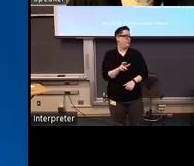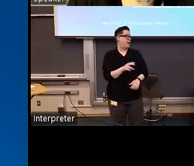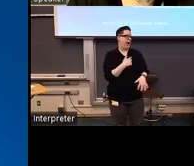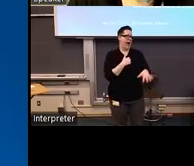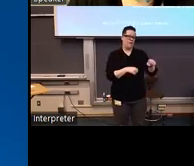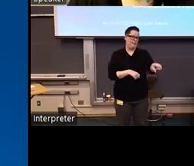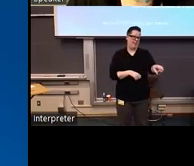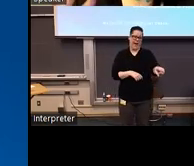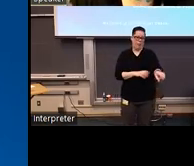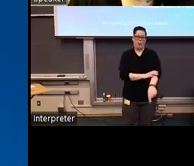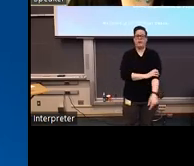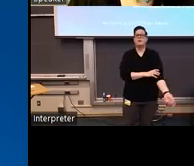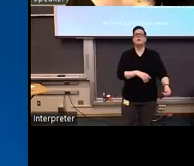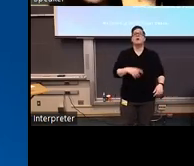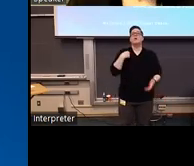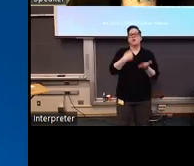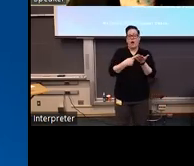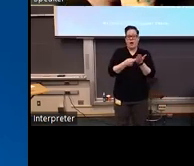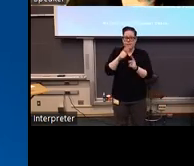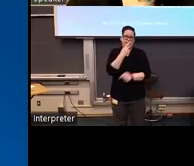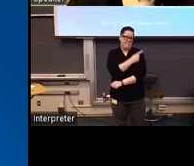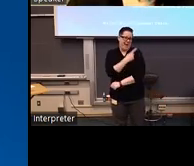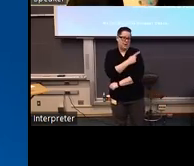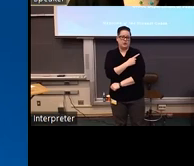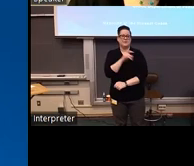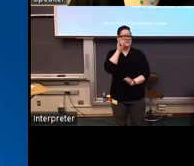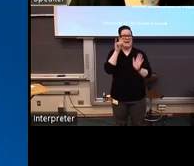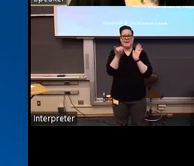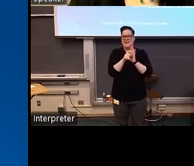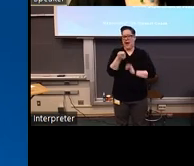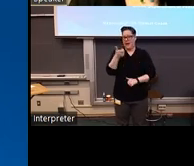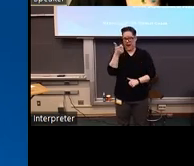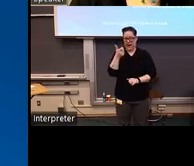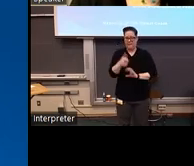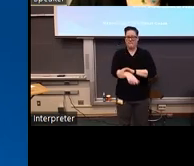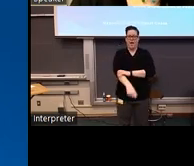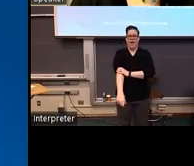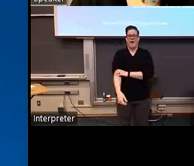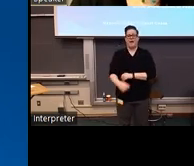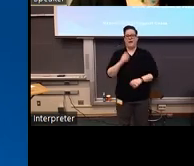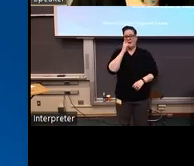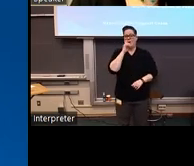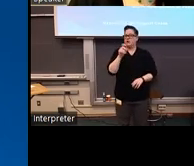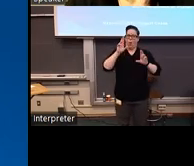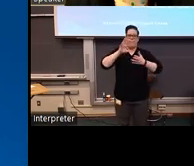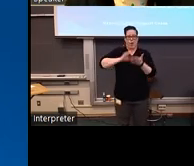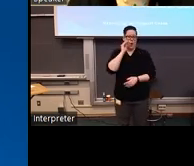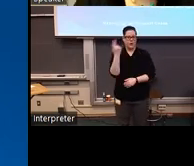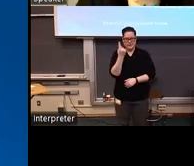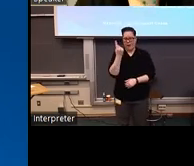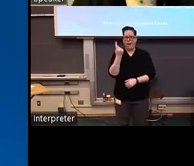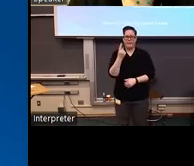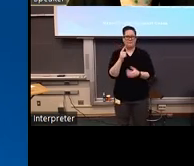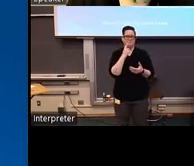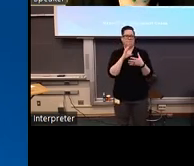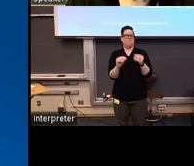talking about a little bit about patients, but they're going to be de-identified. You should be hopefully learning something about, it actually says